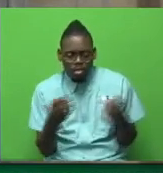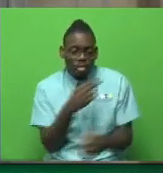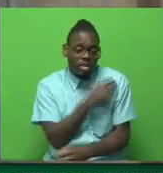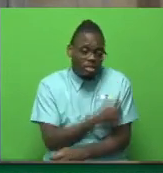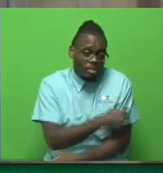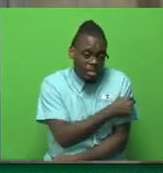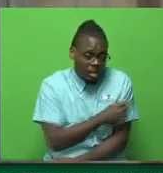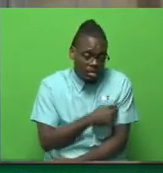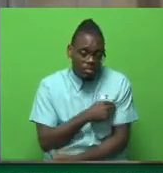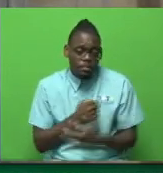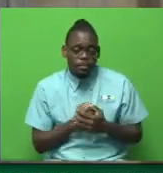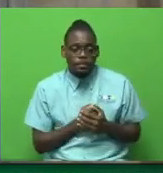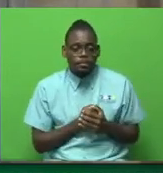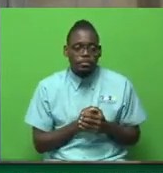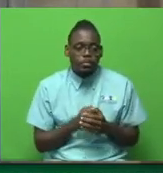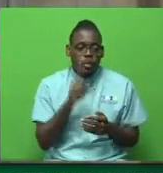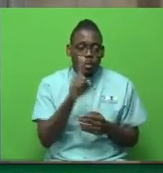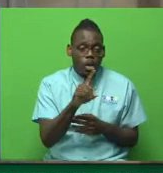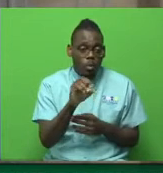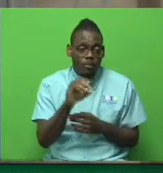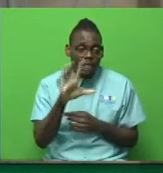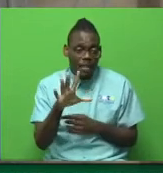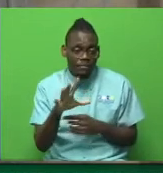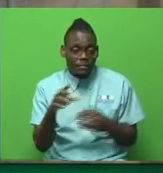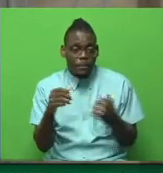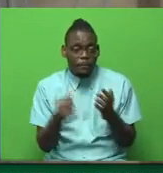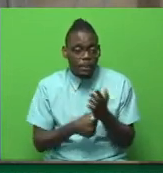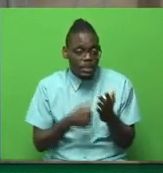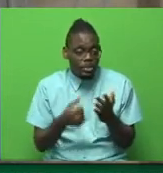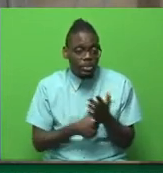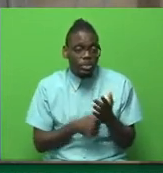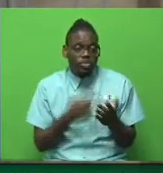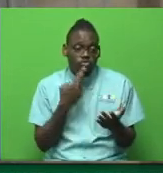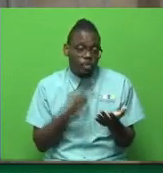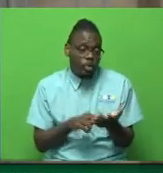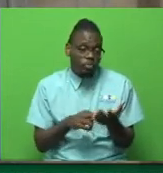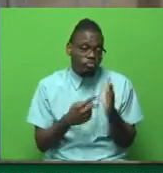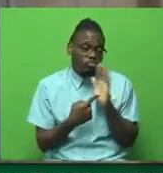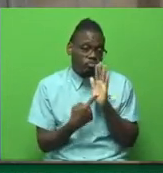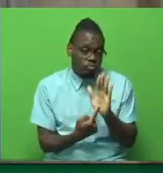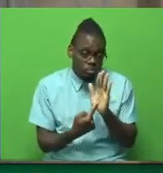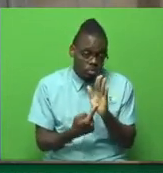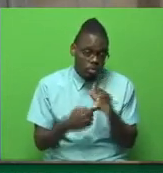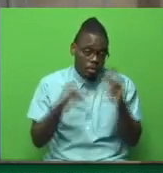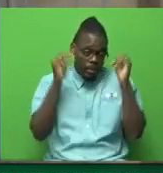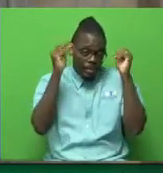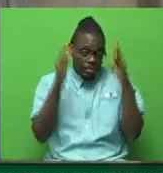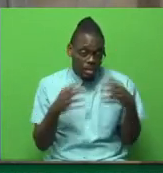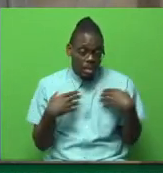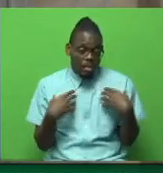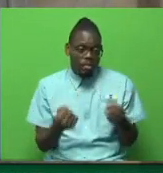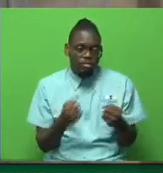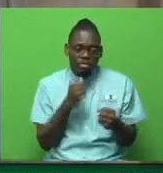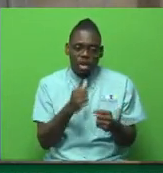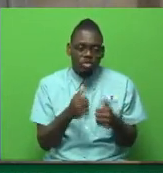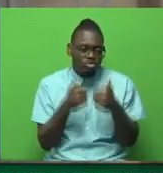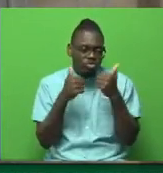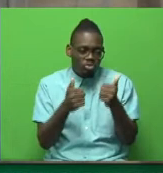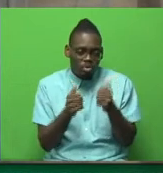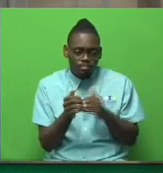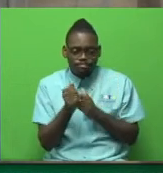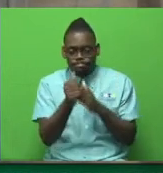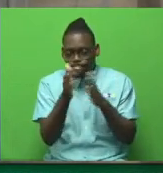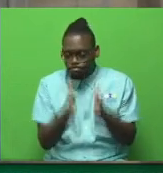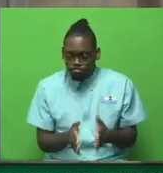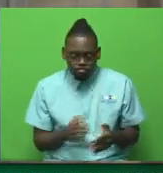pH report was a dumbing indictment on the leadership of Minister dial Singh as the minister of Health the committee's